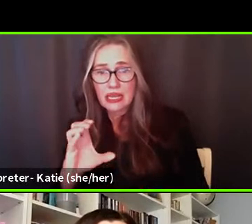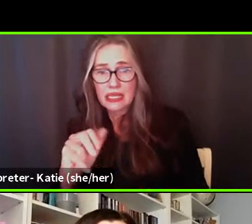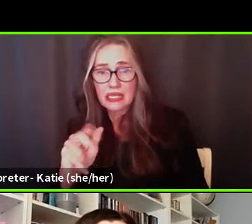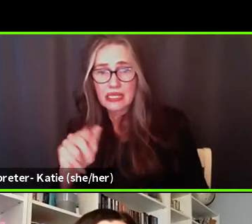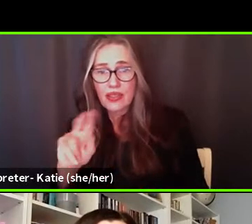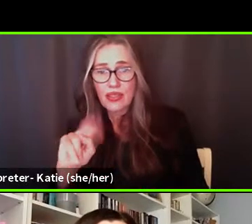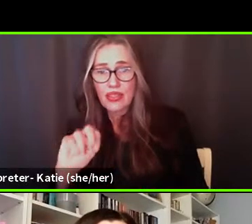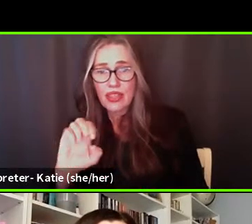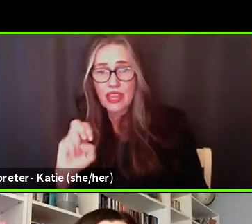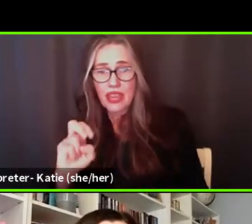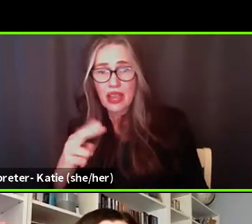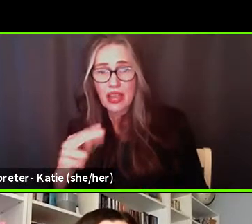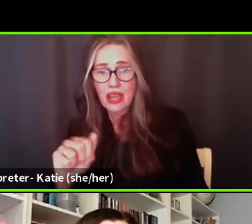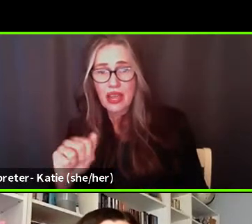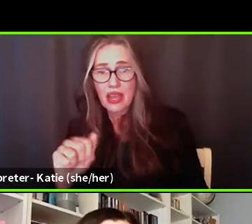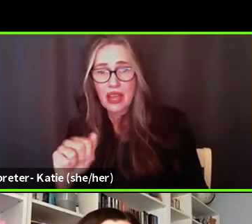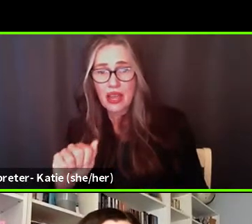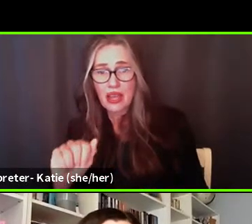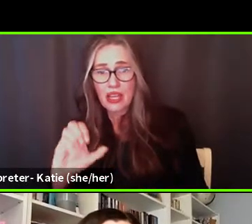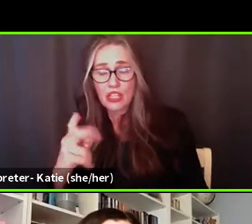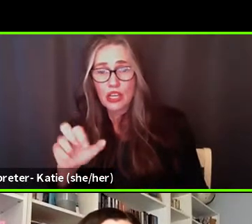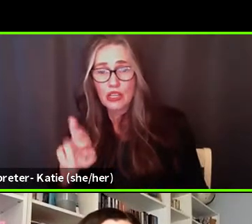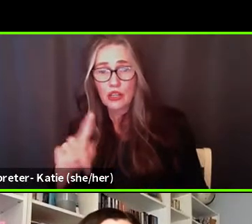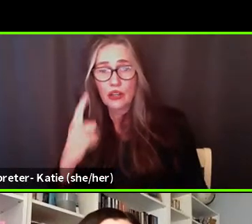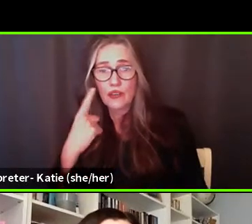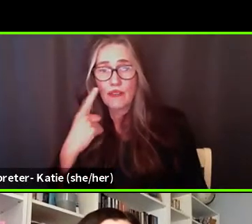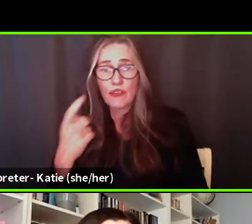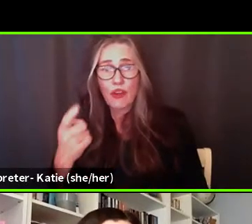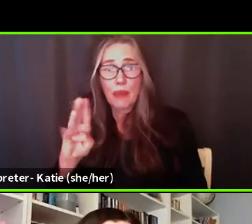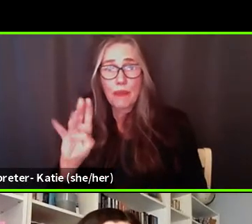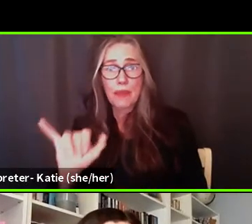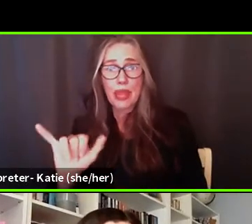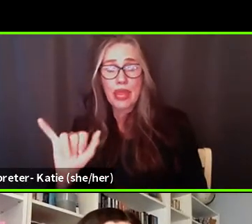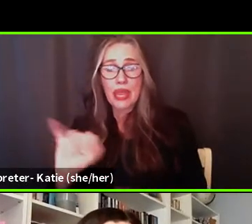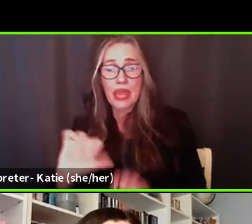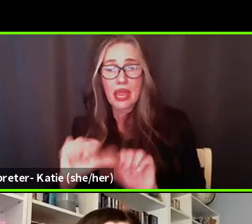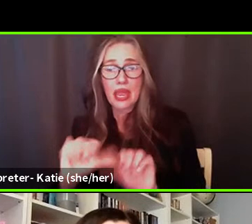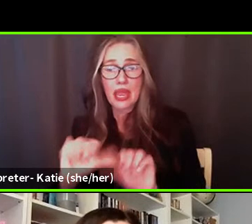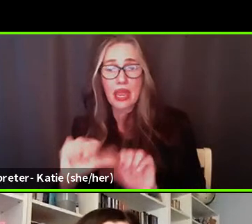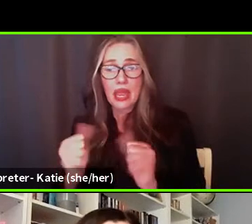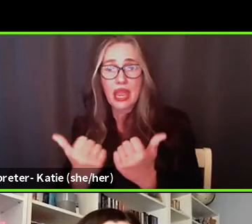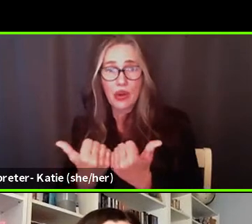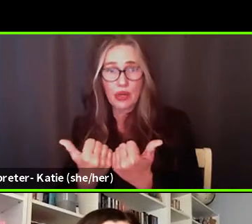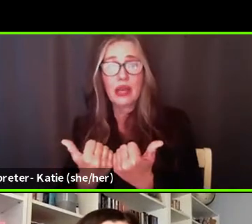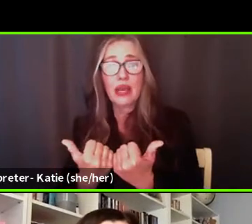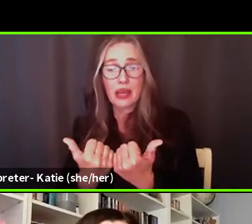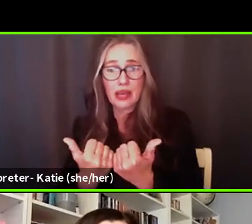garcia what's hermeno dominio